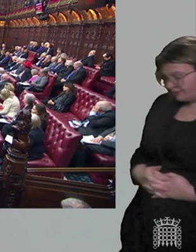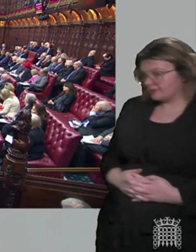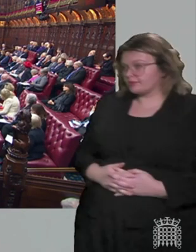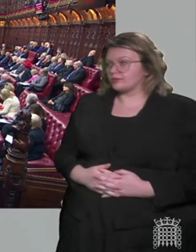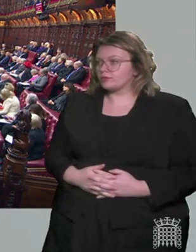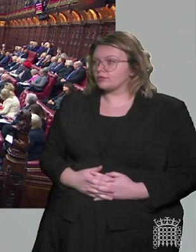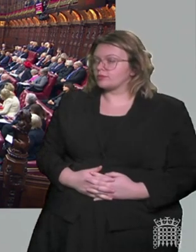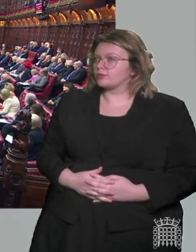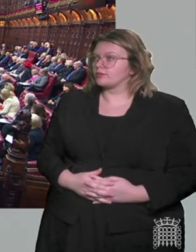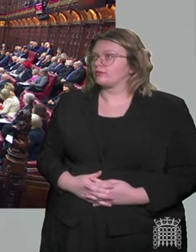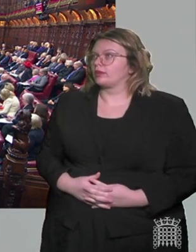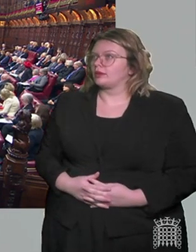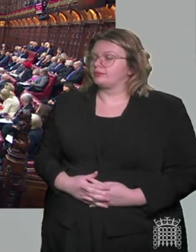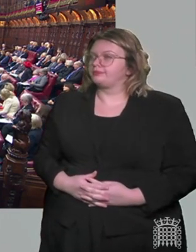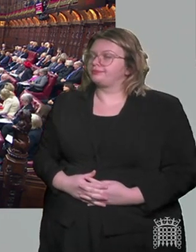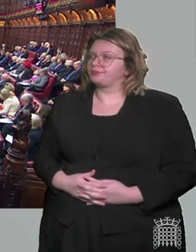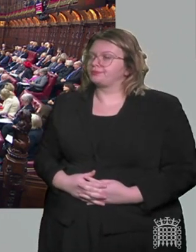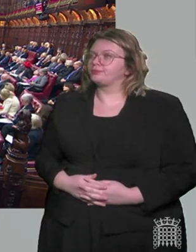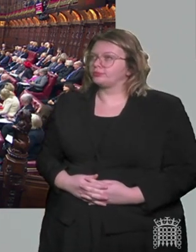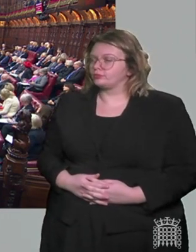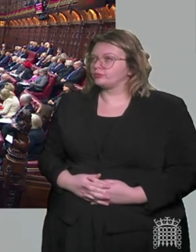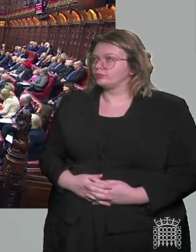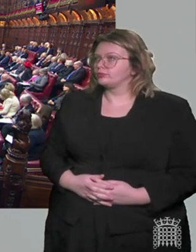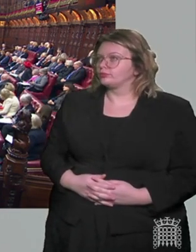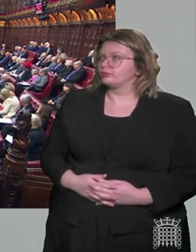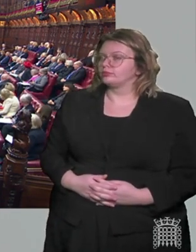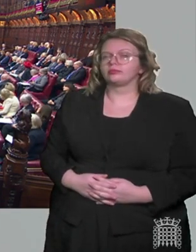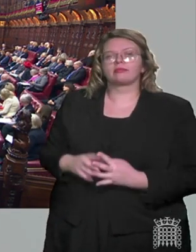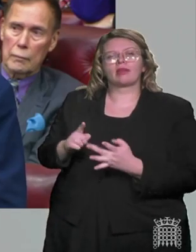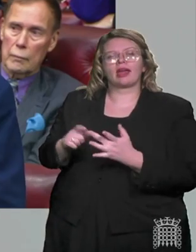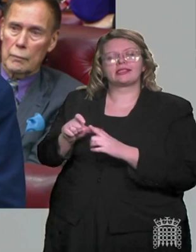That the IDF have suggested that they are in no rush